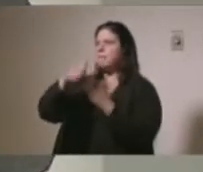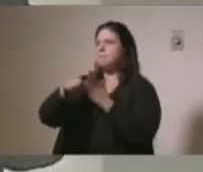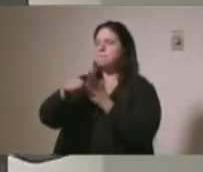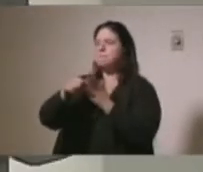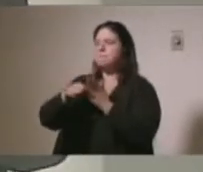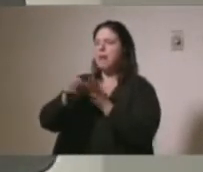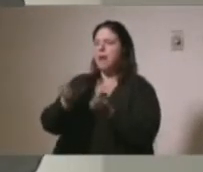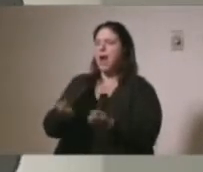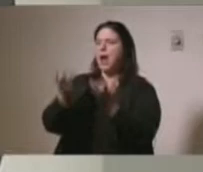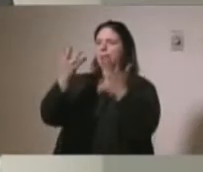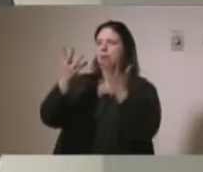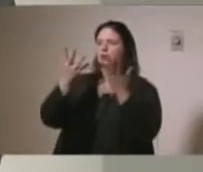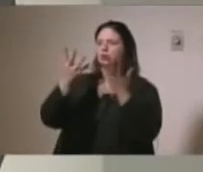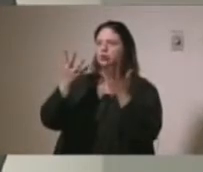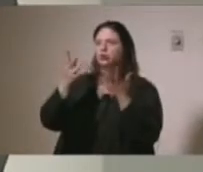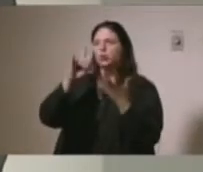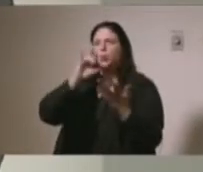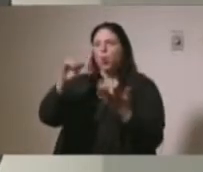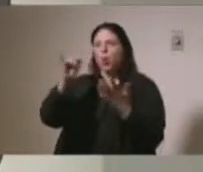of